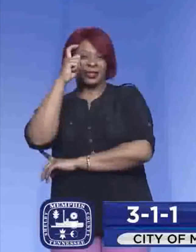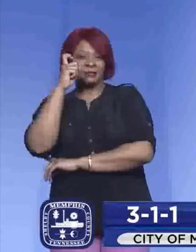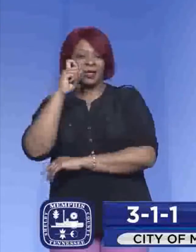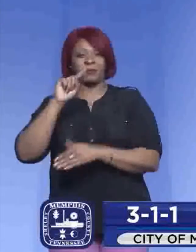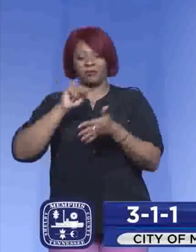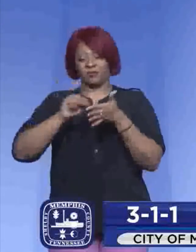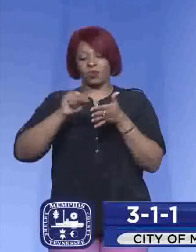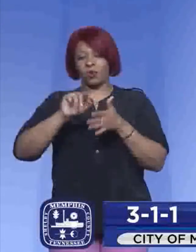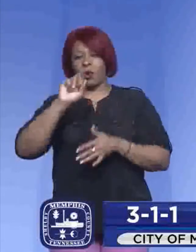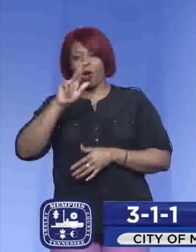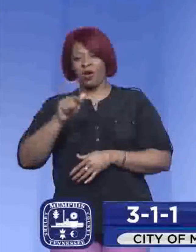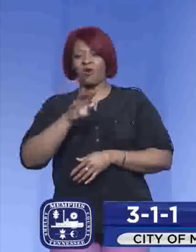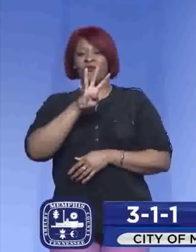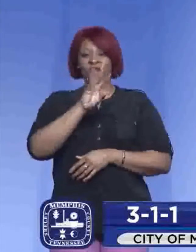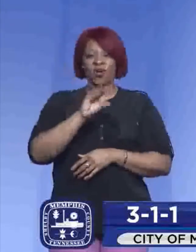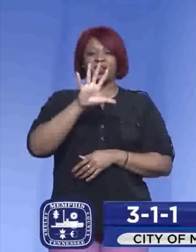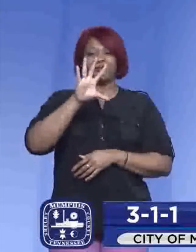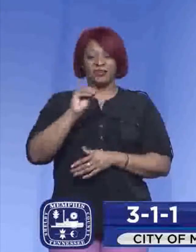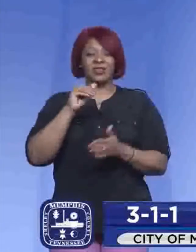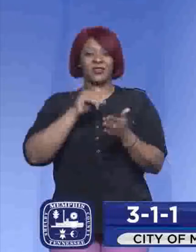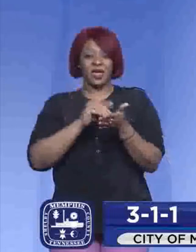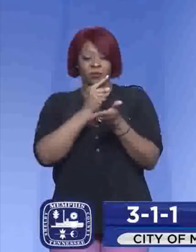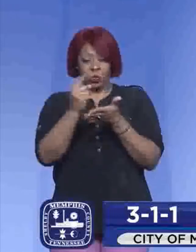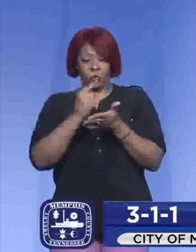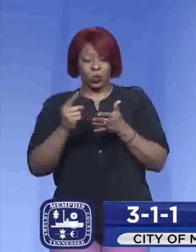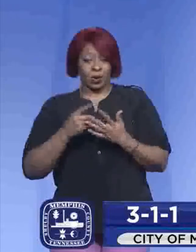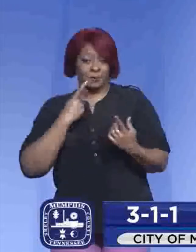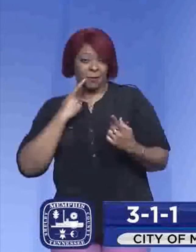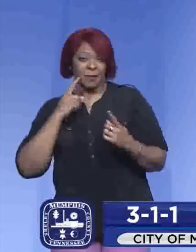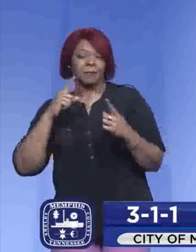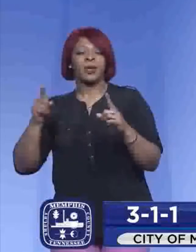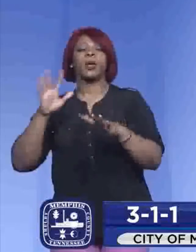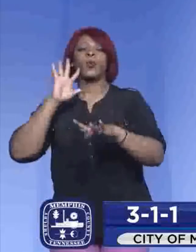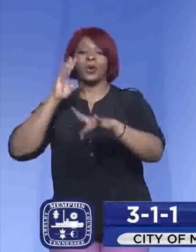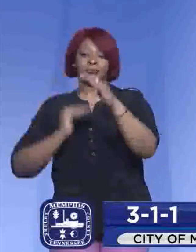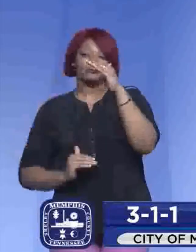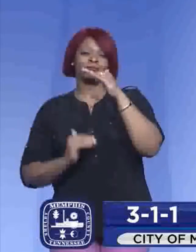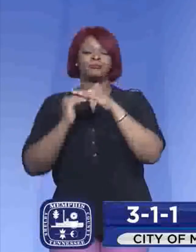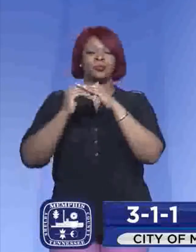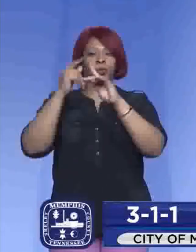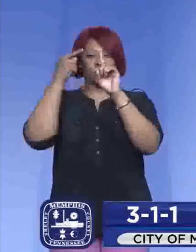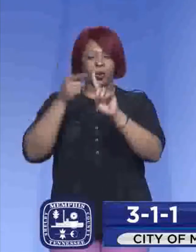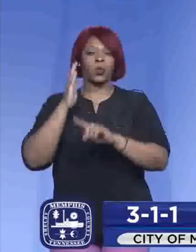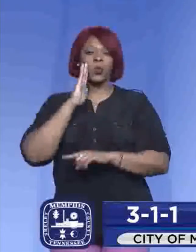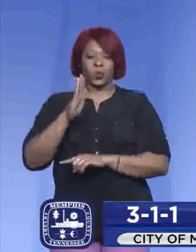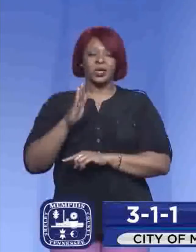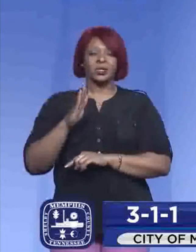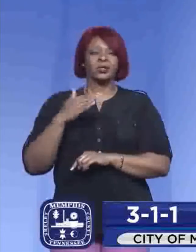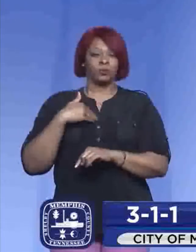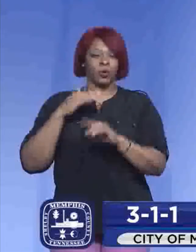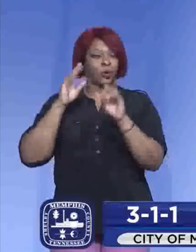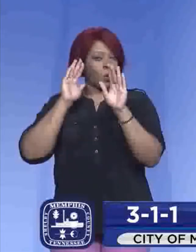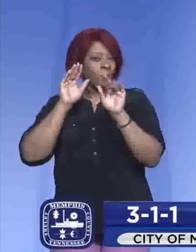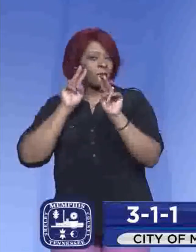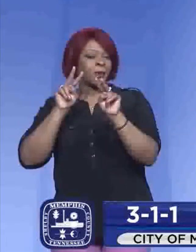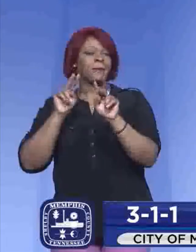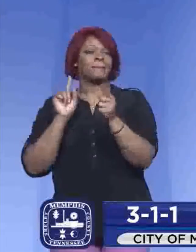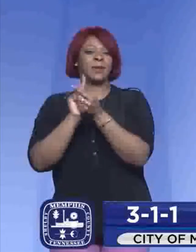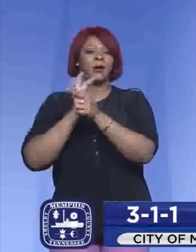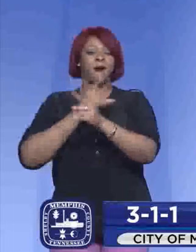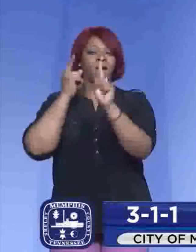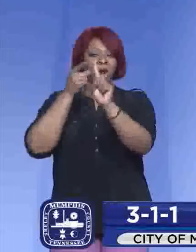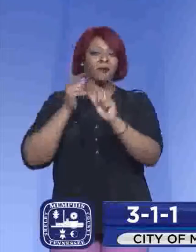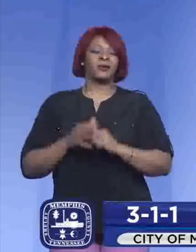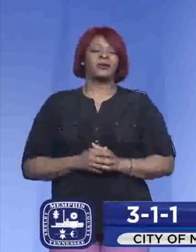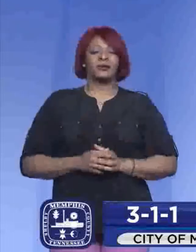to 50,000 a week in order to achieve that goal. So we are on our trajectory and on our way to meeting our goal. The last thing I'll